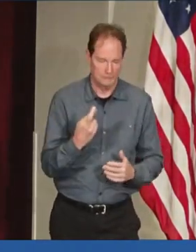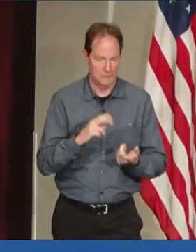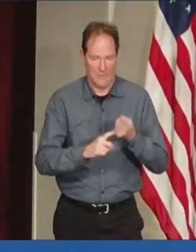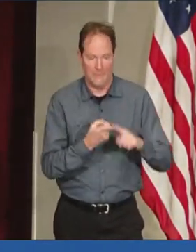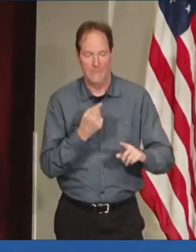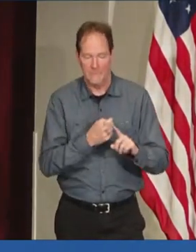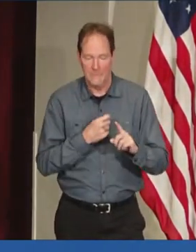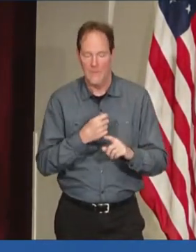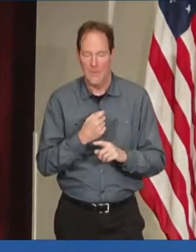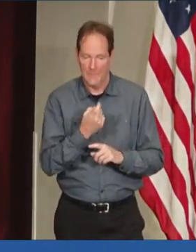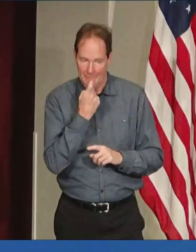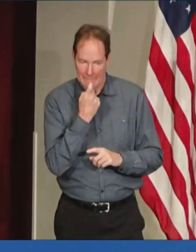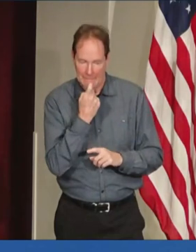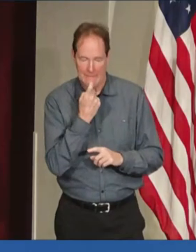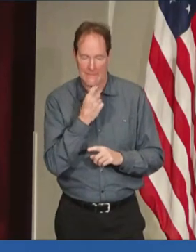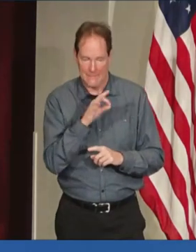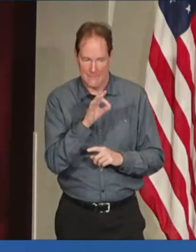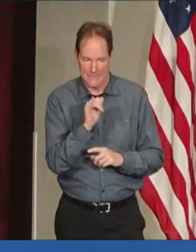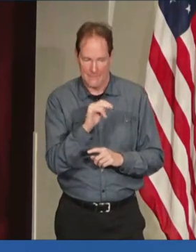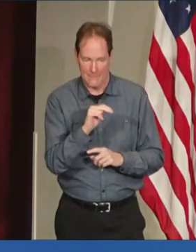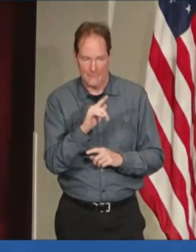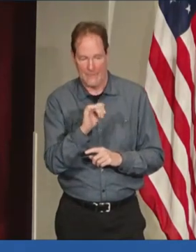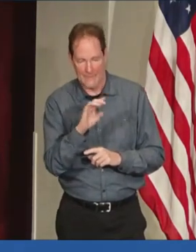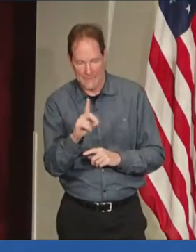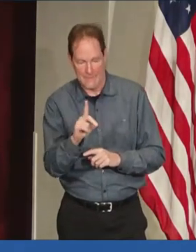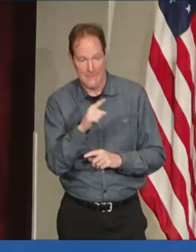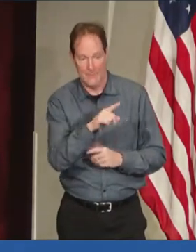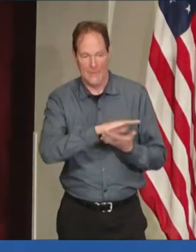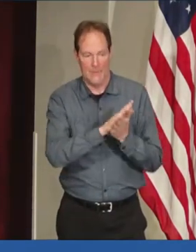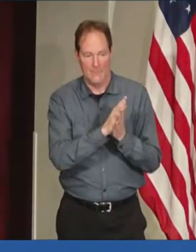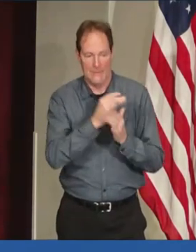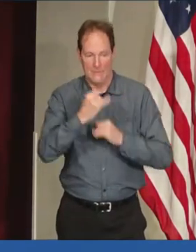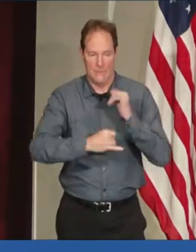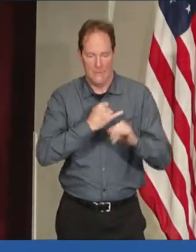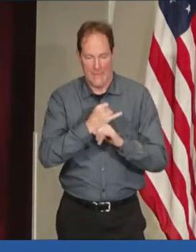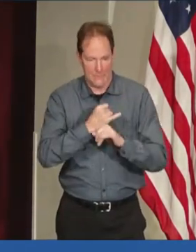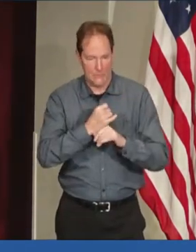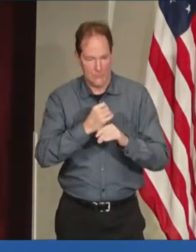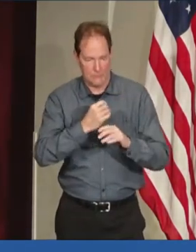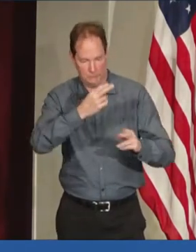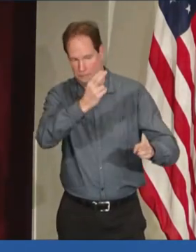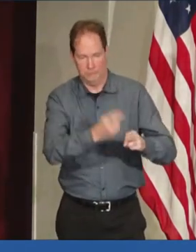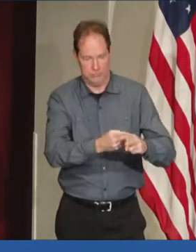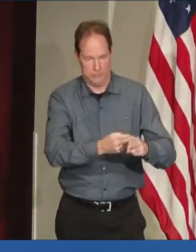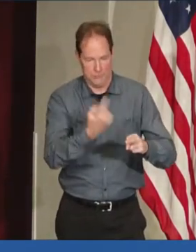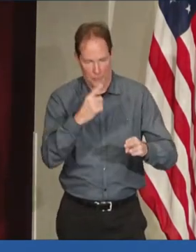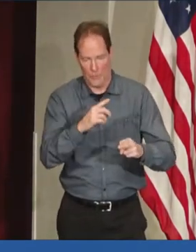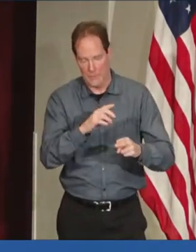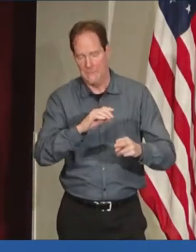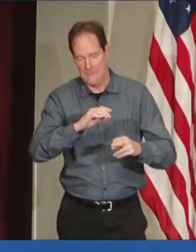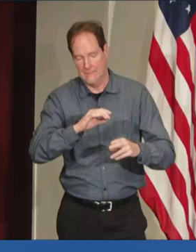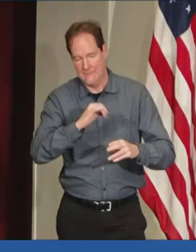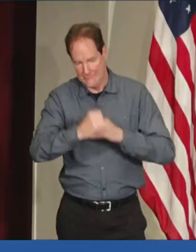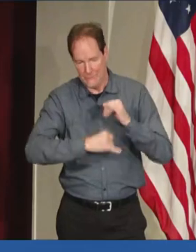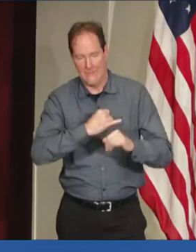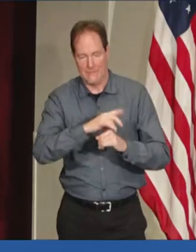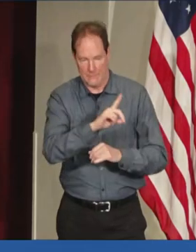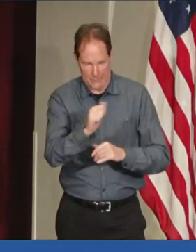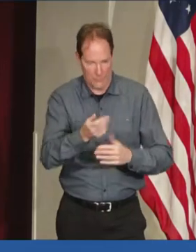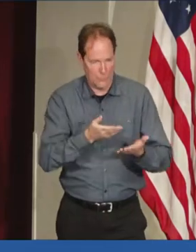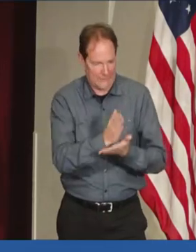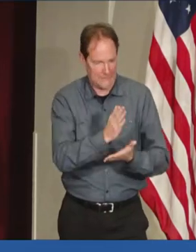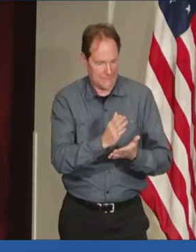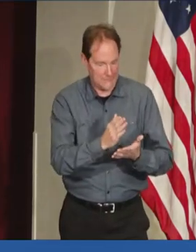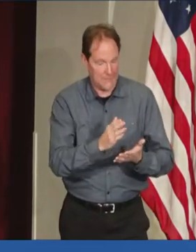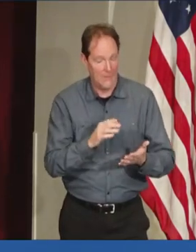from Finland and became an international figure in the disability rights movement. And I think these different kinds of connections